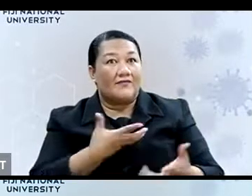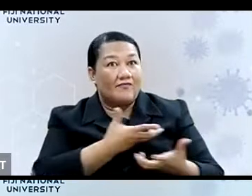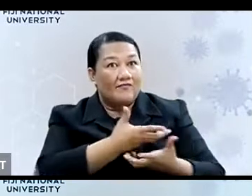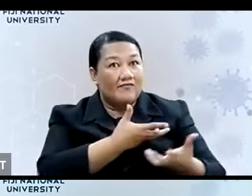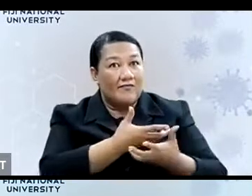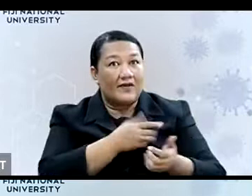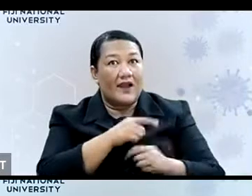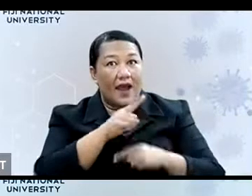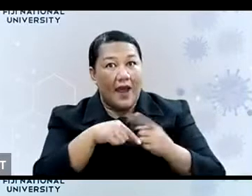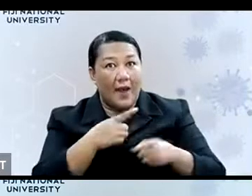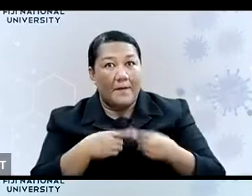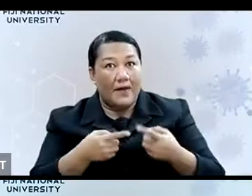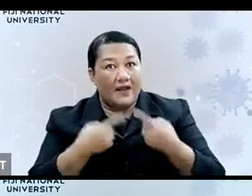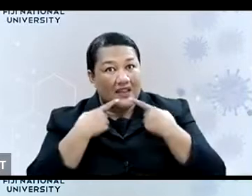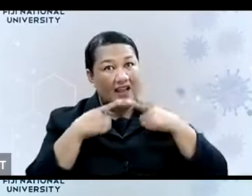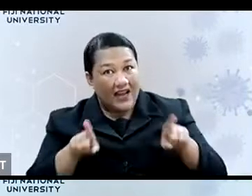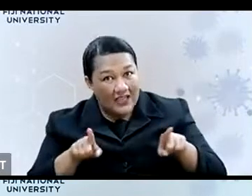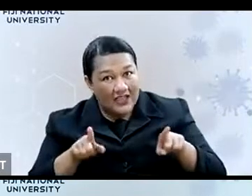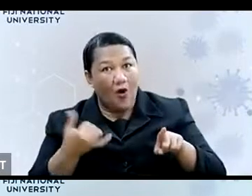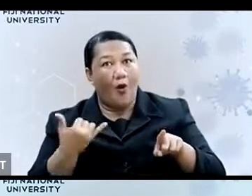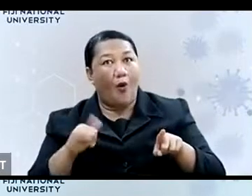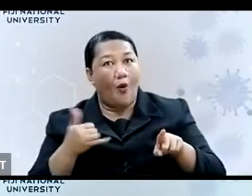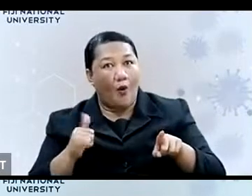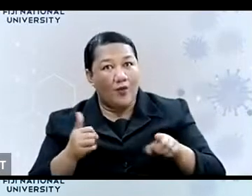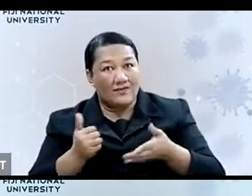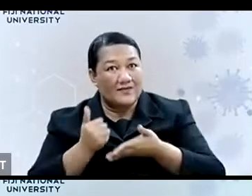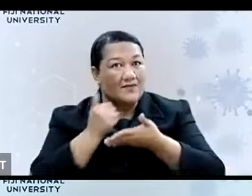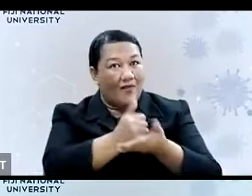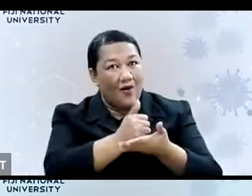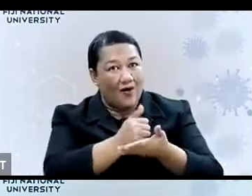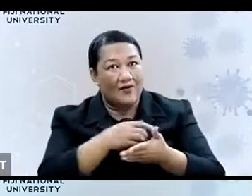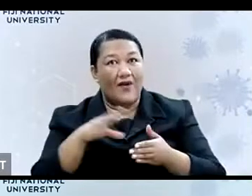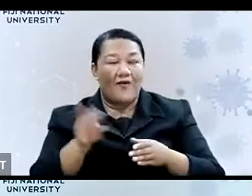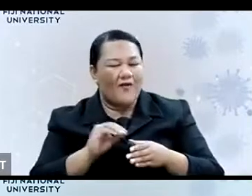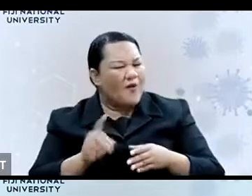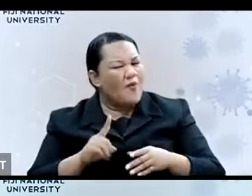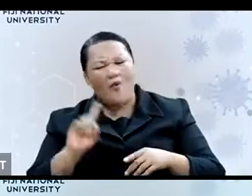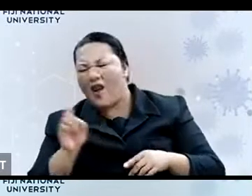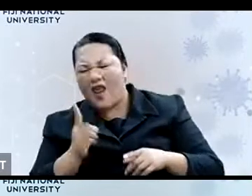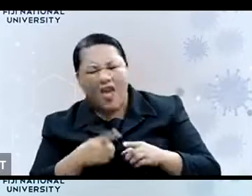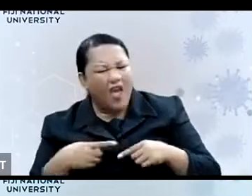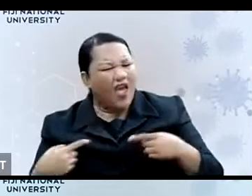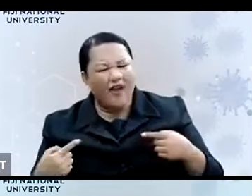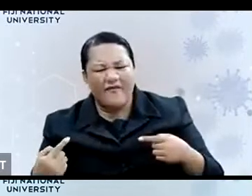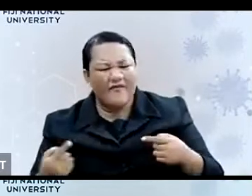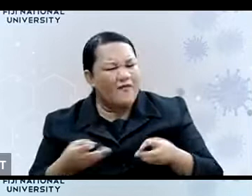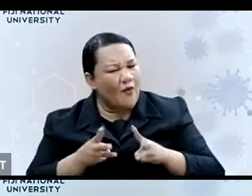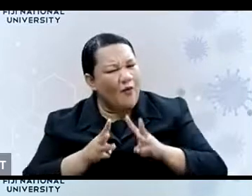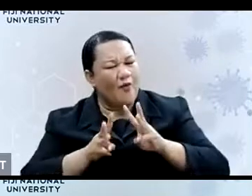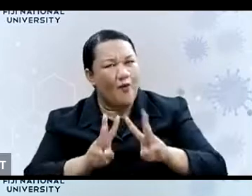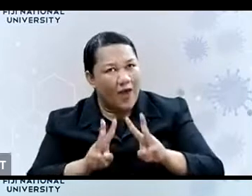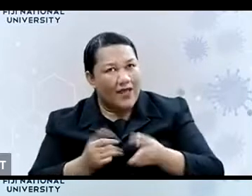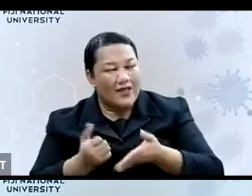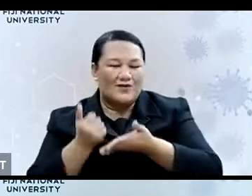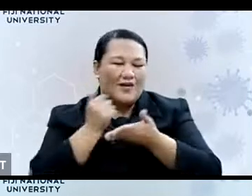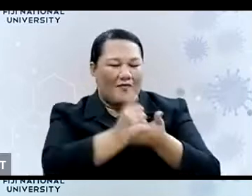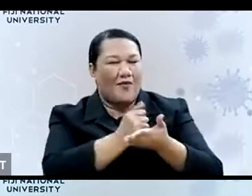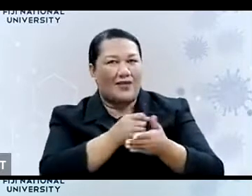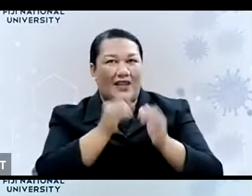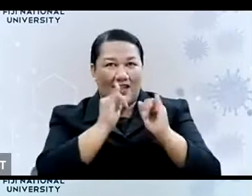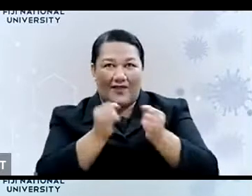declarations or reliefs or whatever remedies that is appropriate in the case. And also, I thought it was important to mention that you have